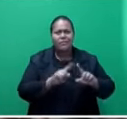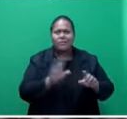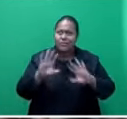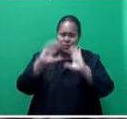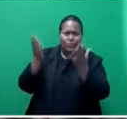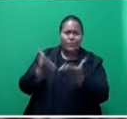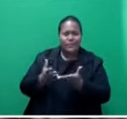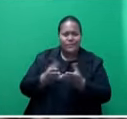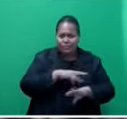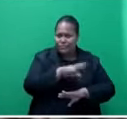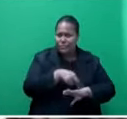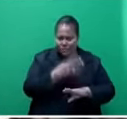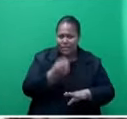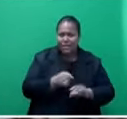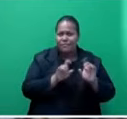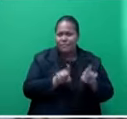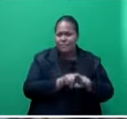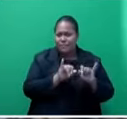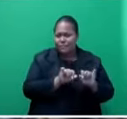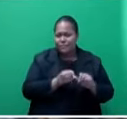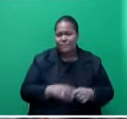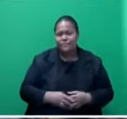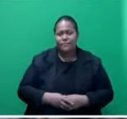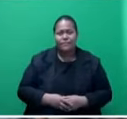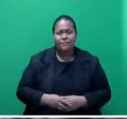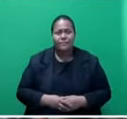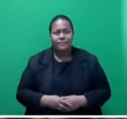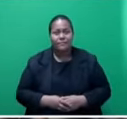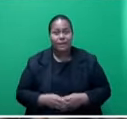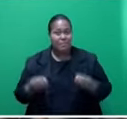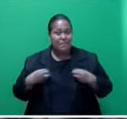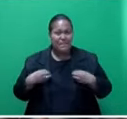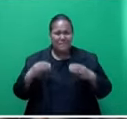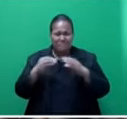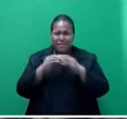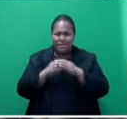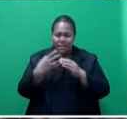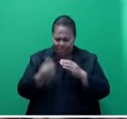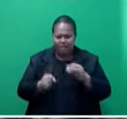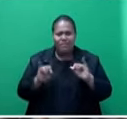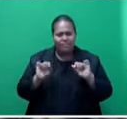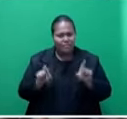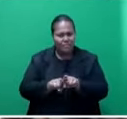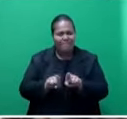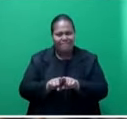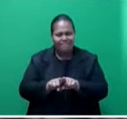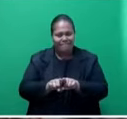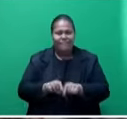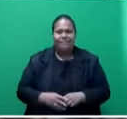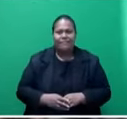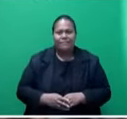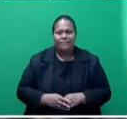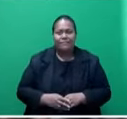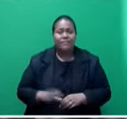indeed the region. Mr. Speaker, sir, even of course commercial banks deal with this too. Mr. Speaker, sir, the number of members with